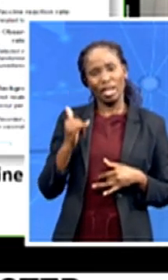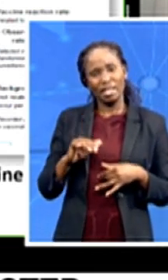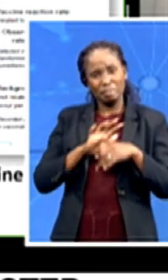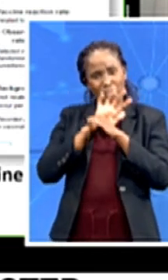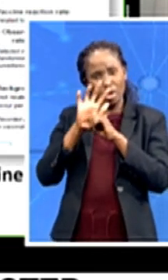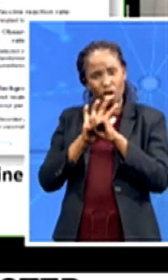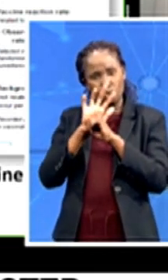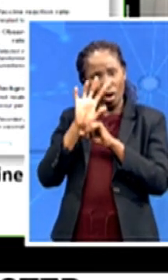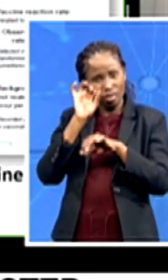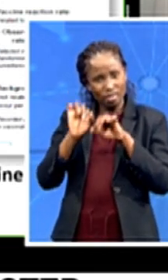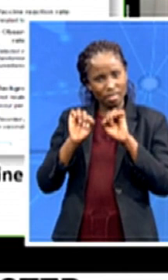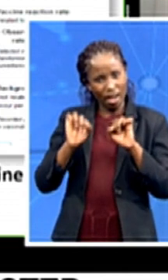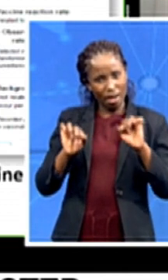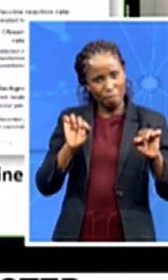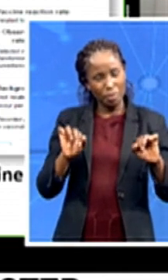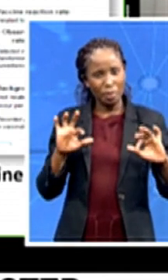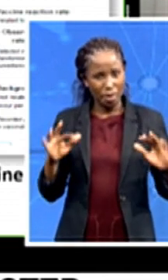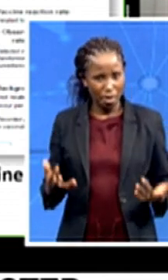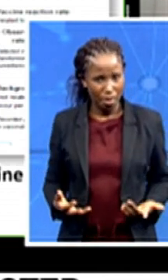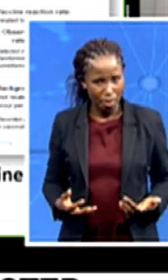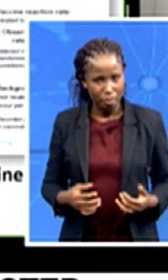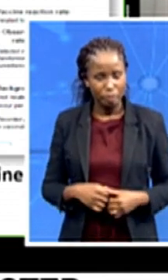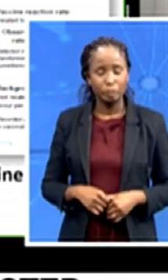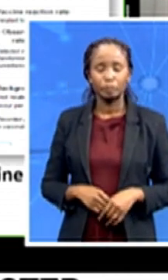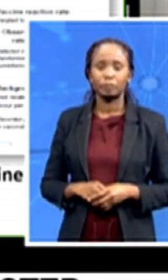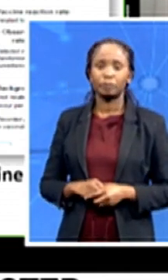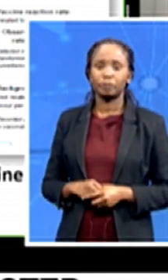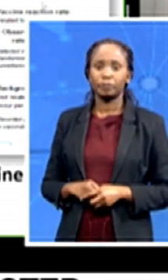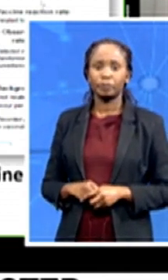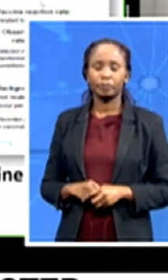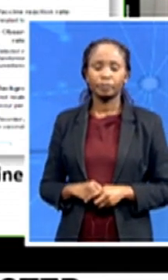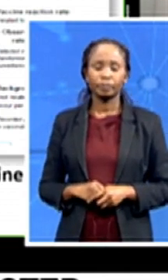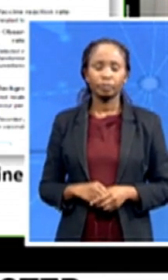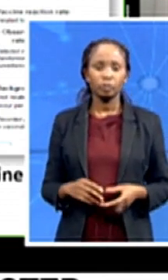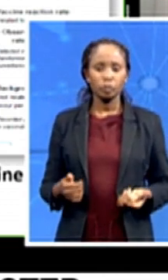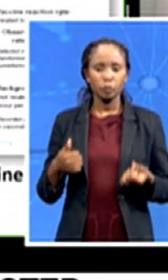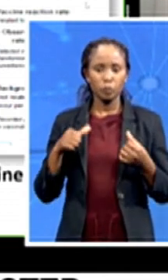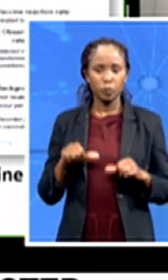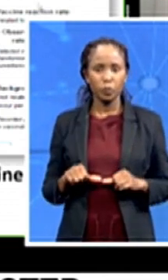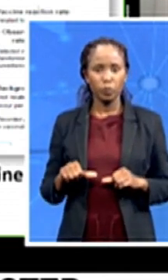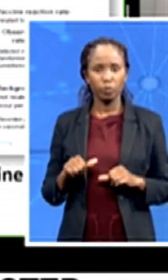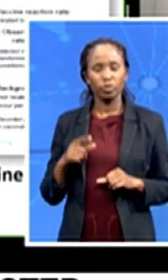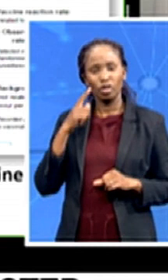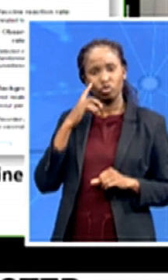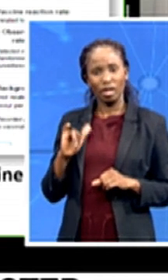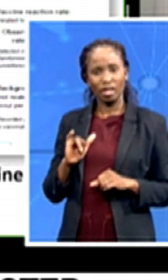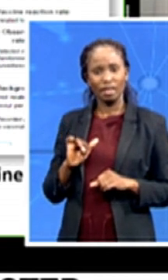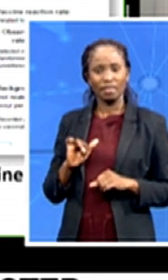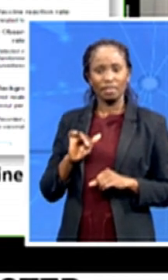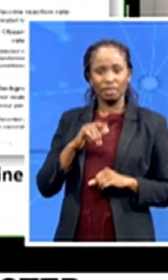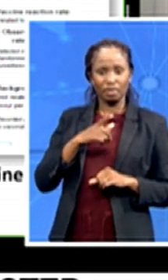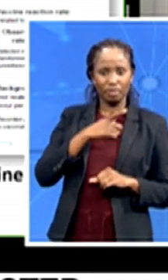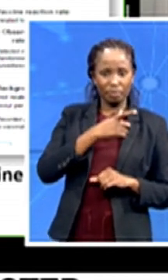a certain event. And then you would look at what is the vaccine rate to determine whether there are